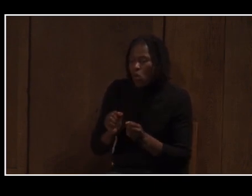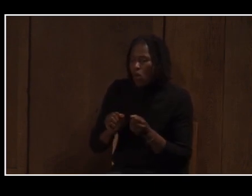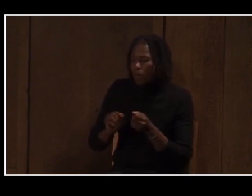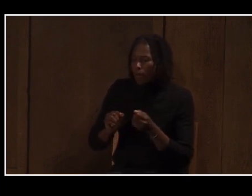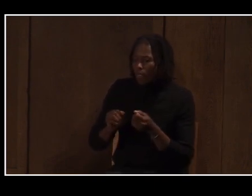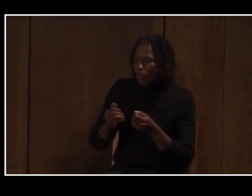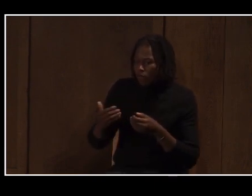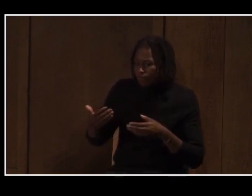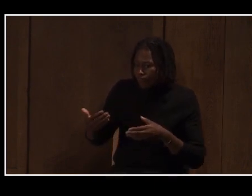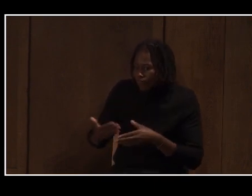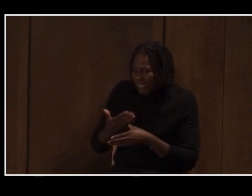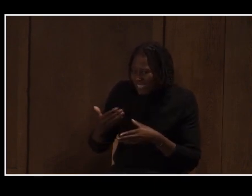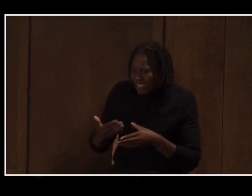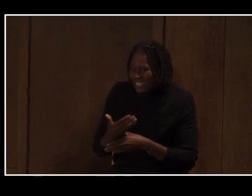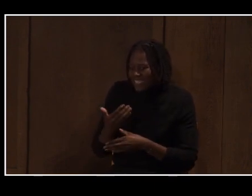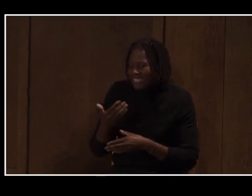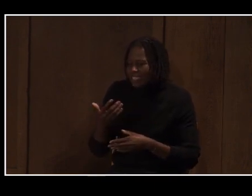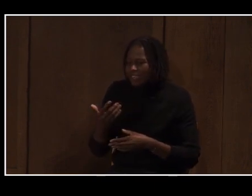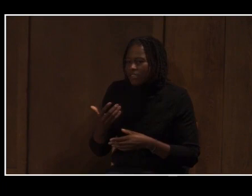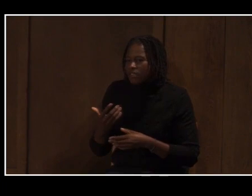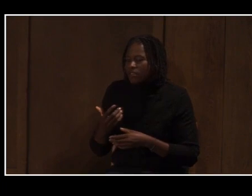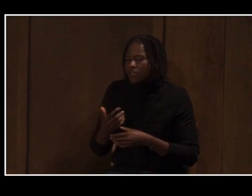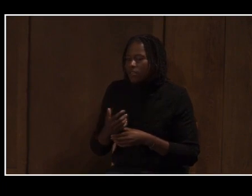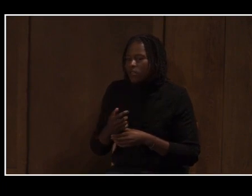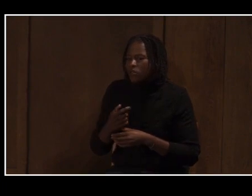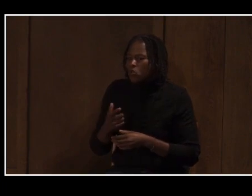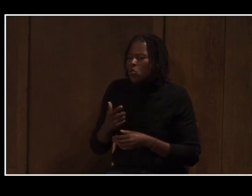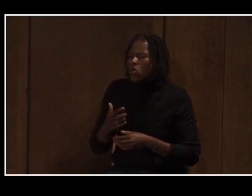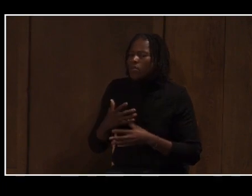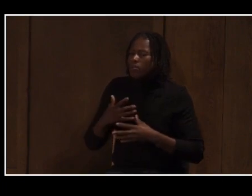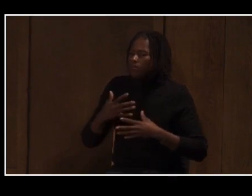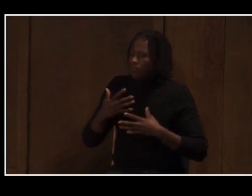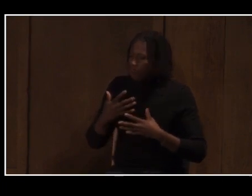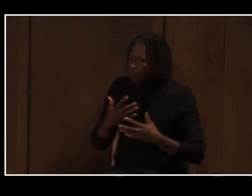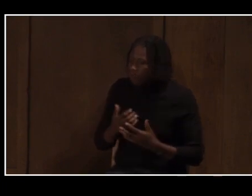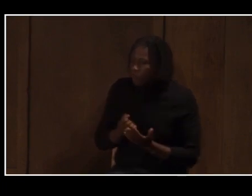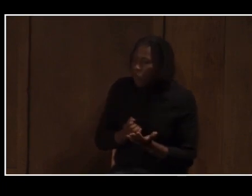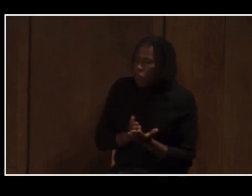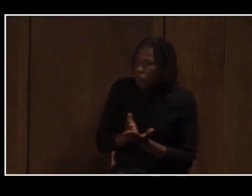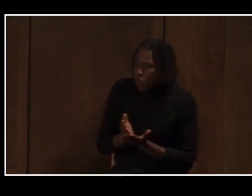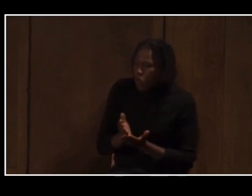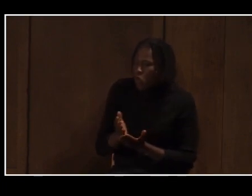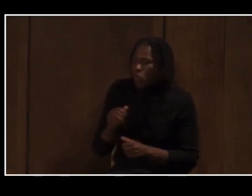you grieve through your process, and how you bring people together.